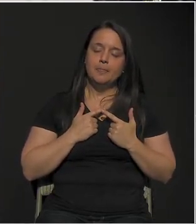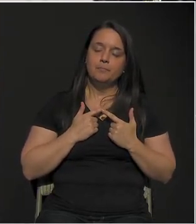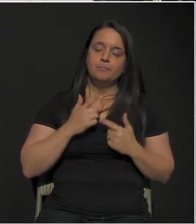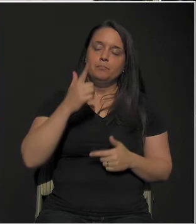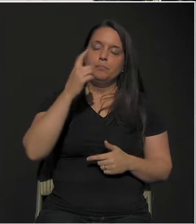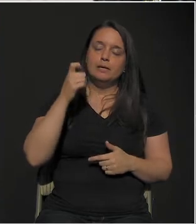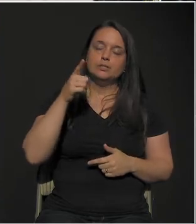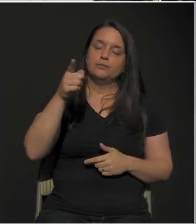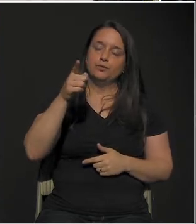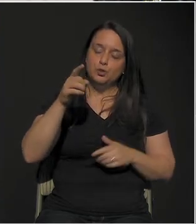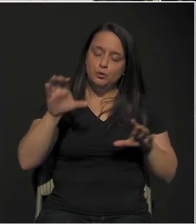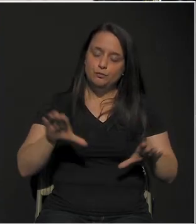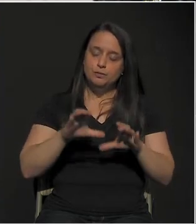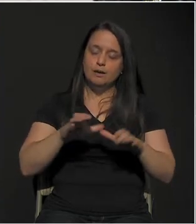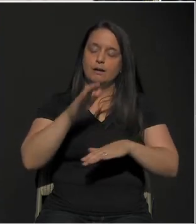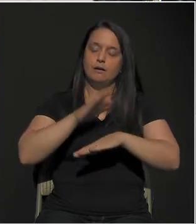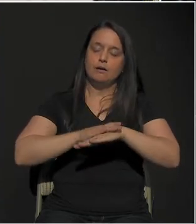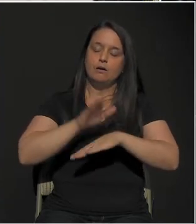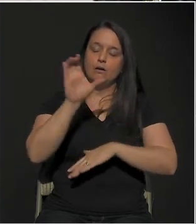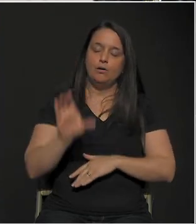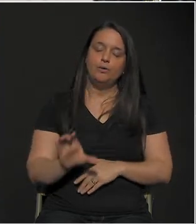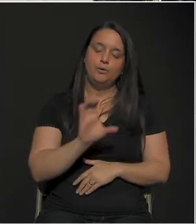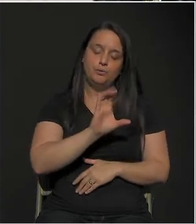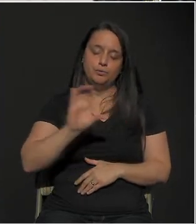because of what you've done on the cross.